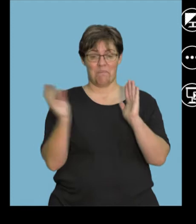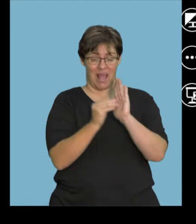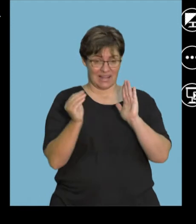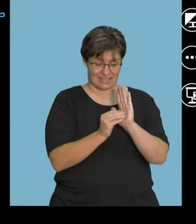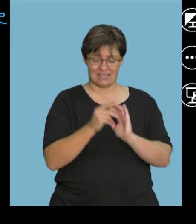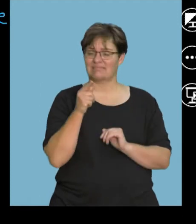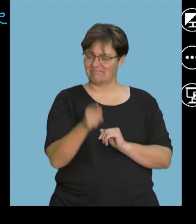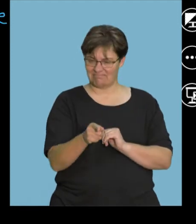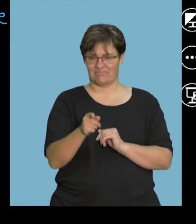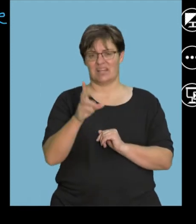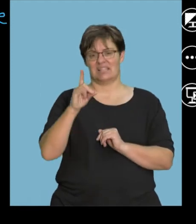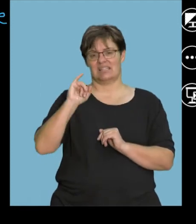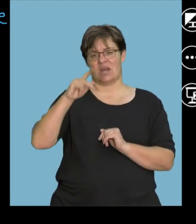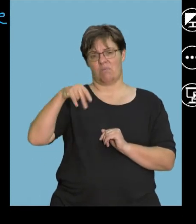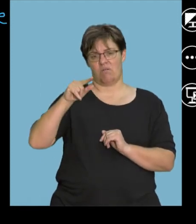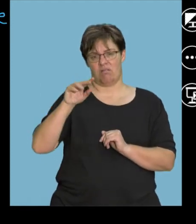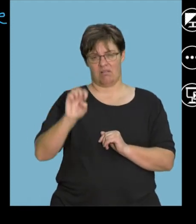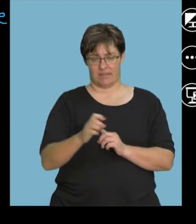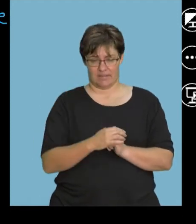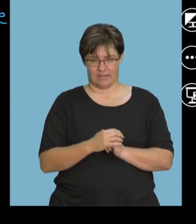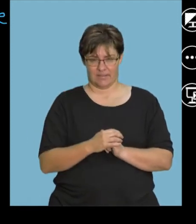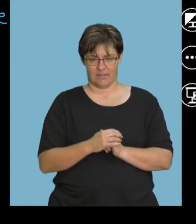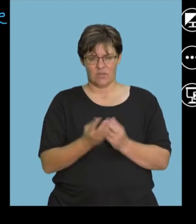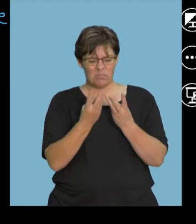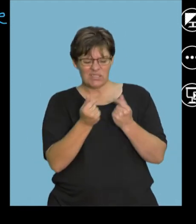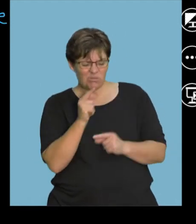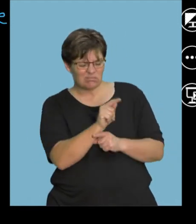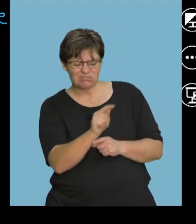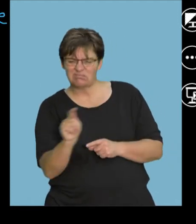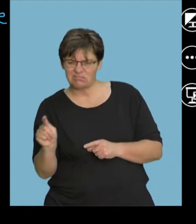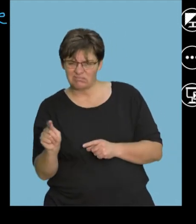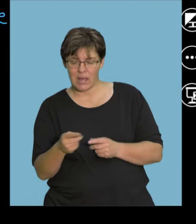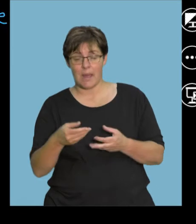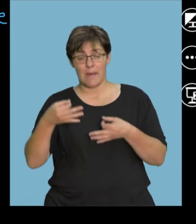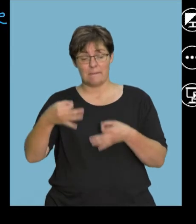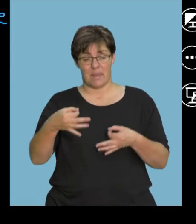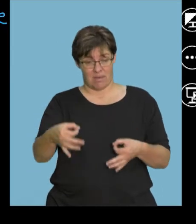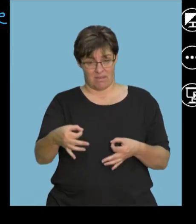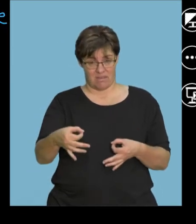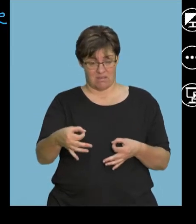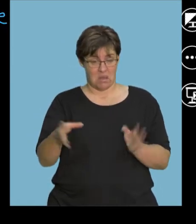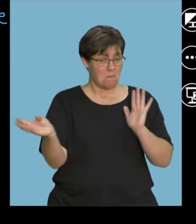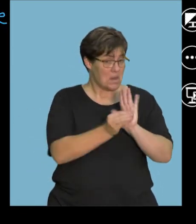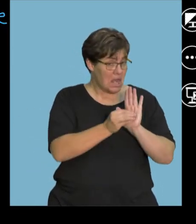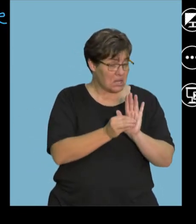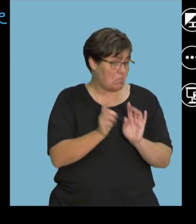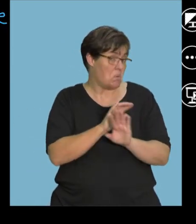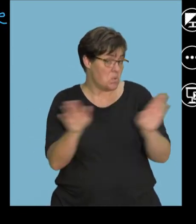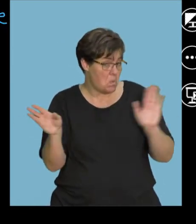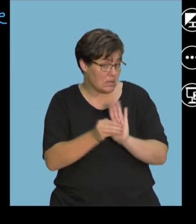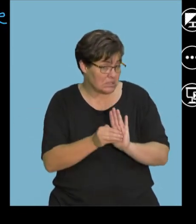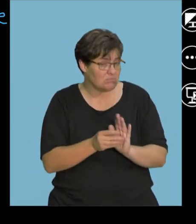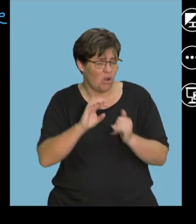are dipole, right? But now, these materials that you want to think of is paper. Paper, is it magnetic